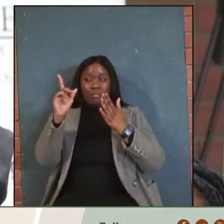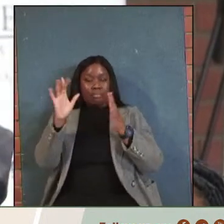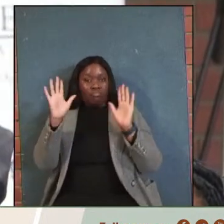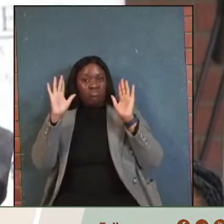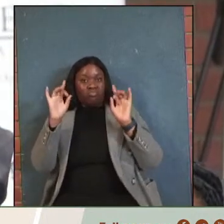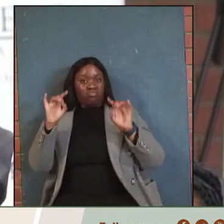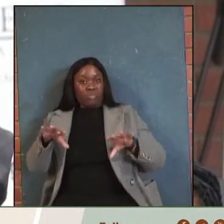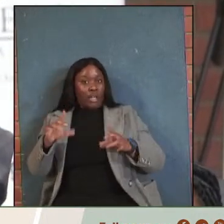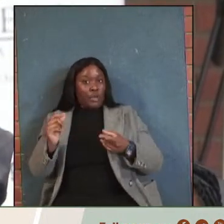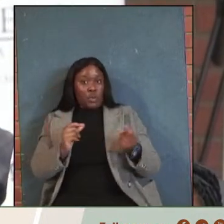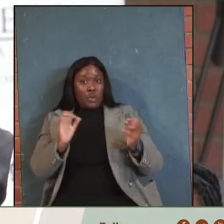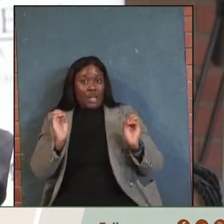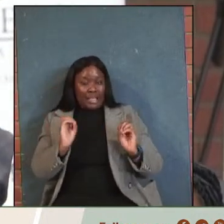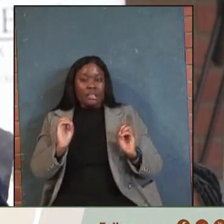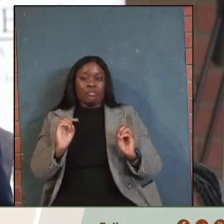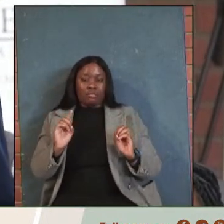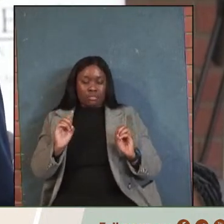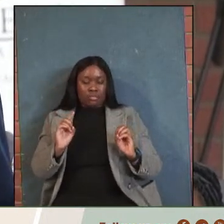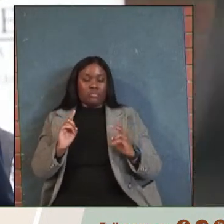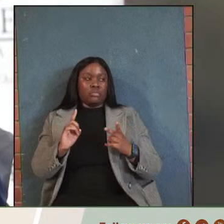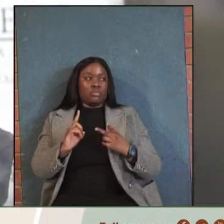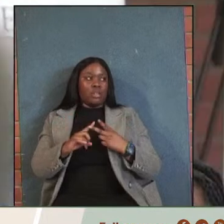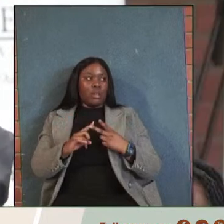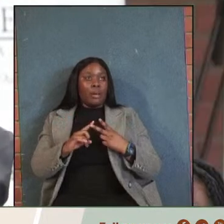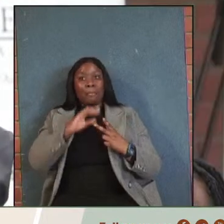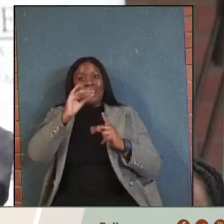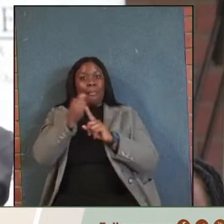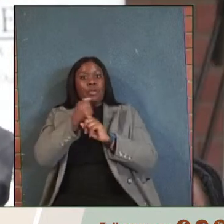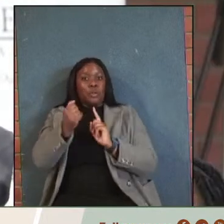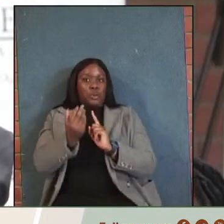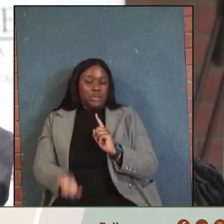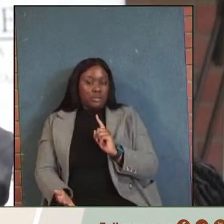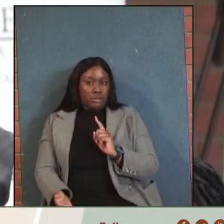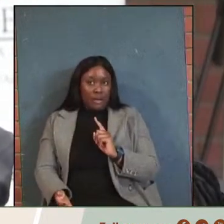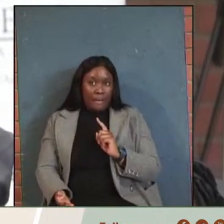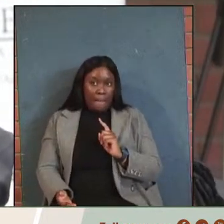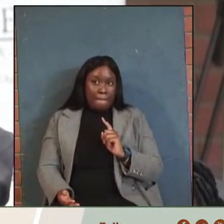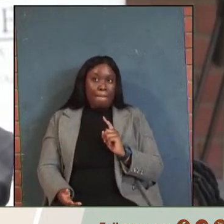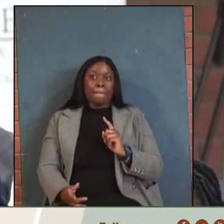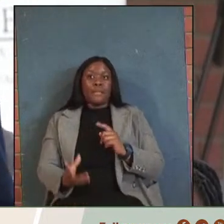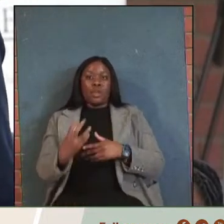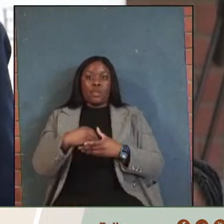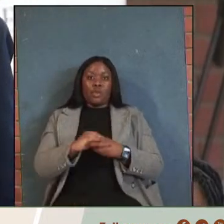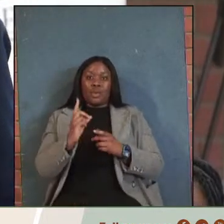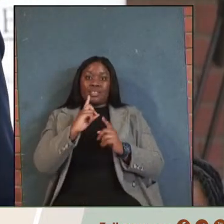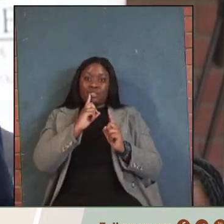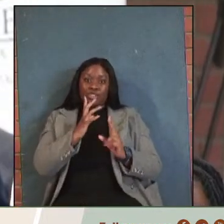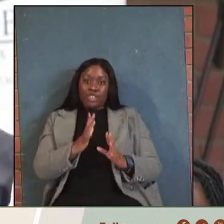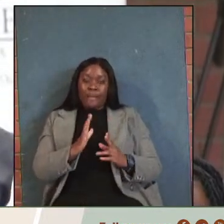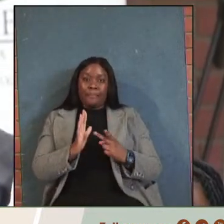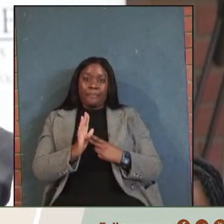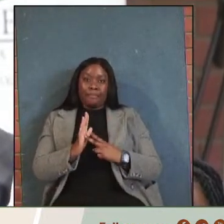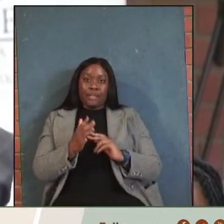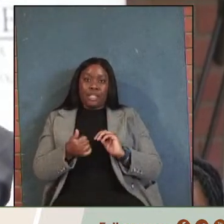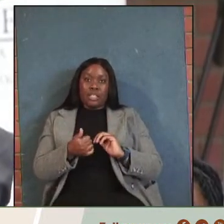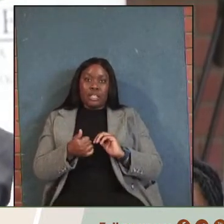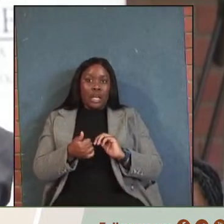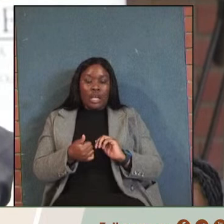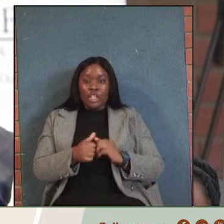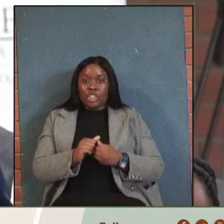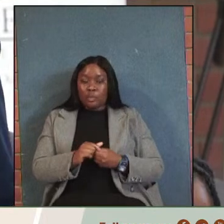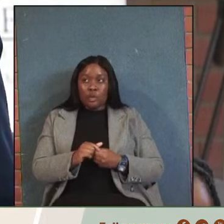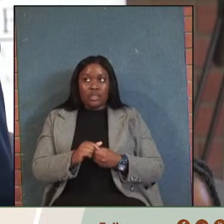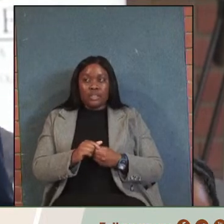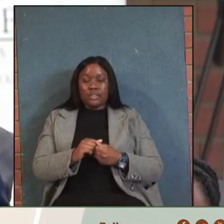or other family member or another caregiver, including sports coaches, teachers, and so on. Physical abuse is